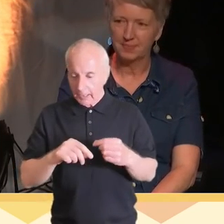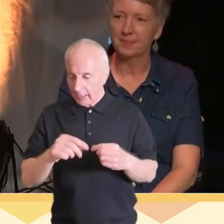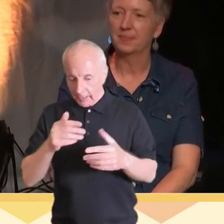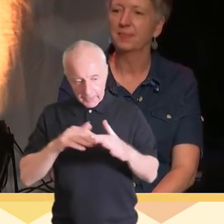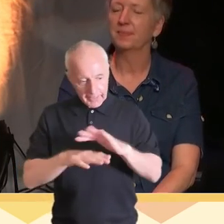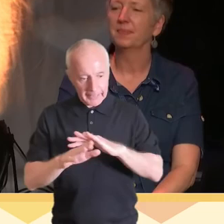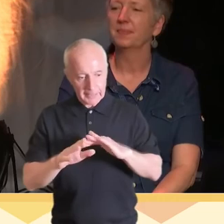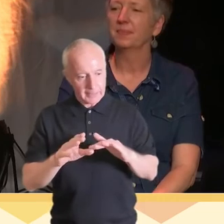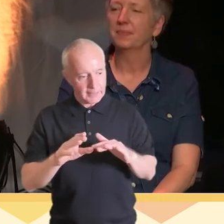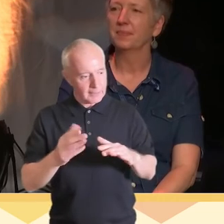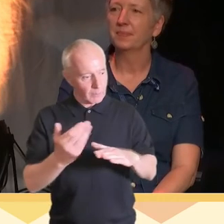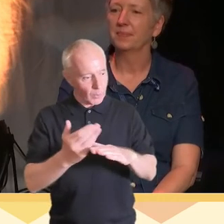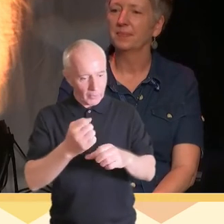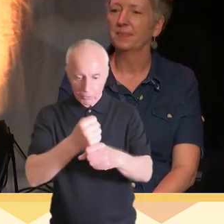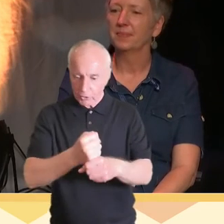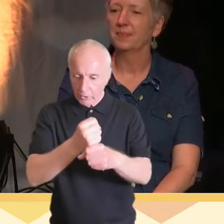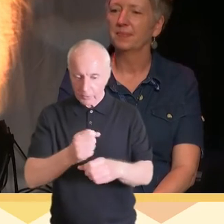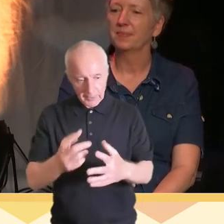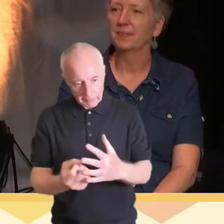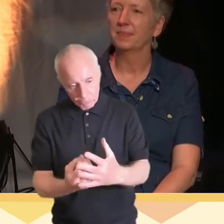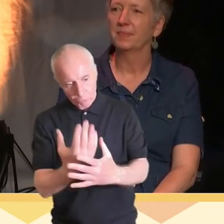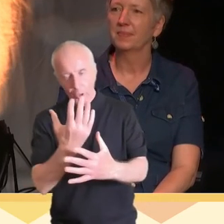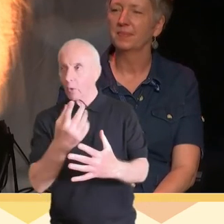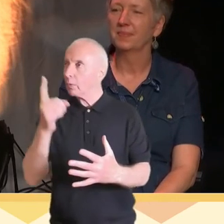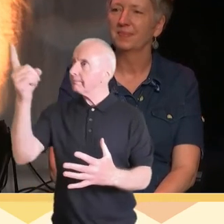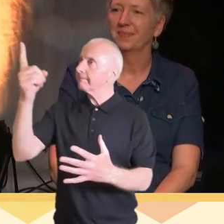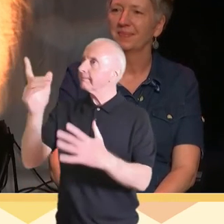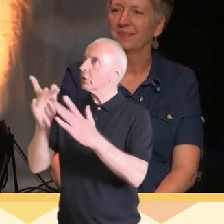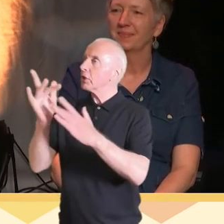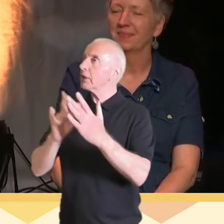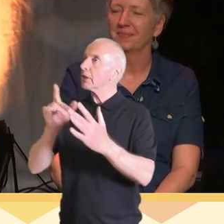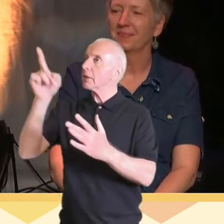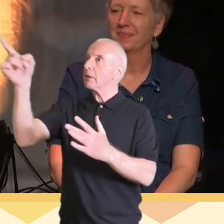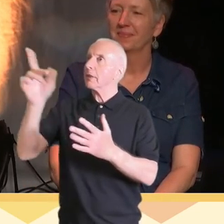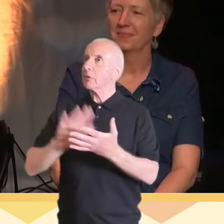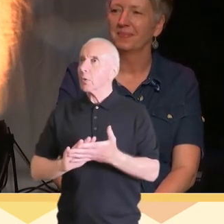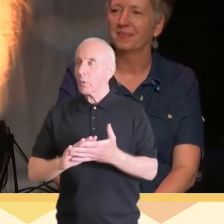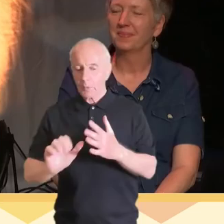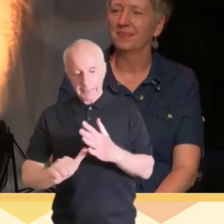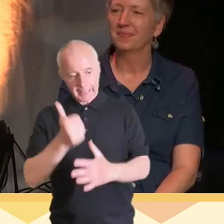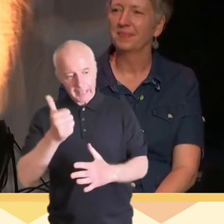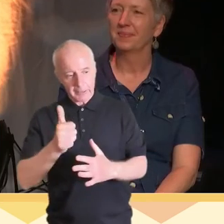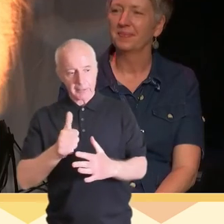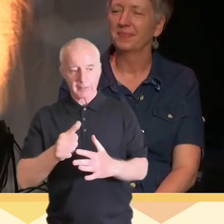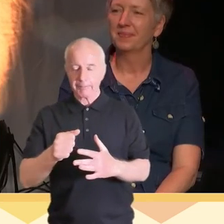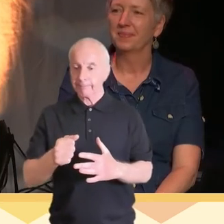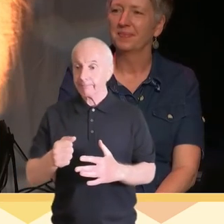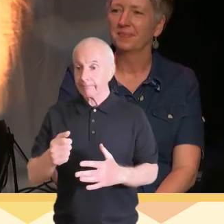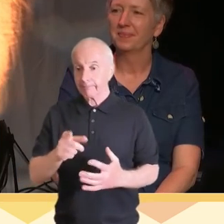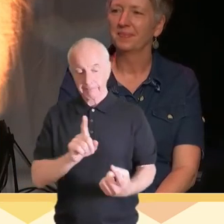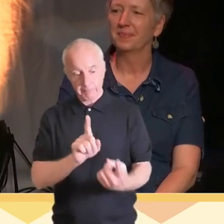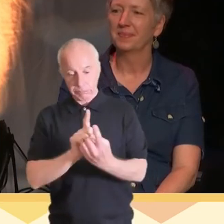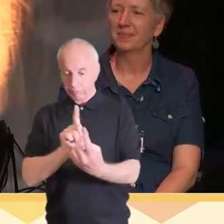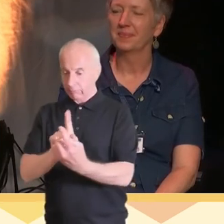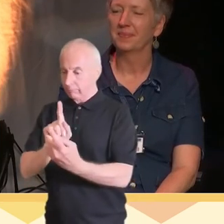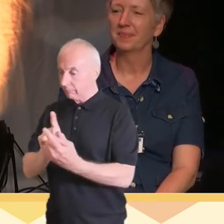adults really grow as disciples of Jesus in character and in competence. Come find me if there's something that you'd like